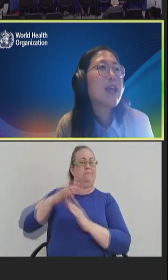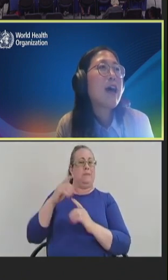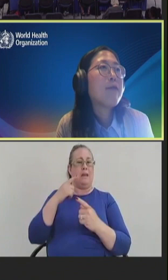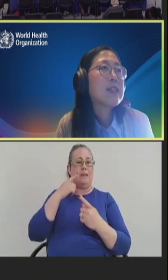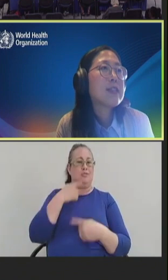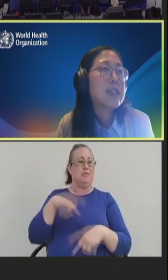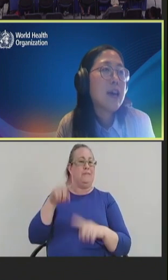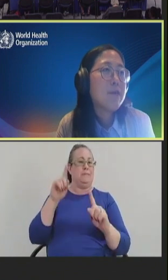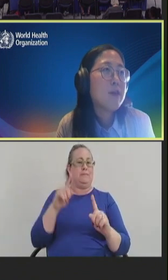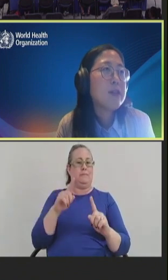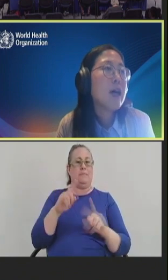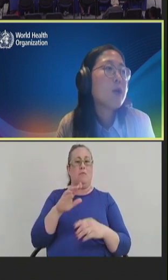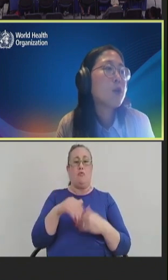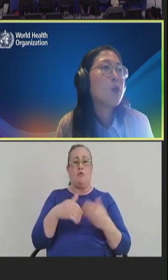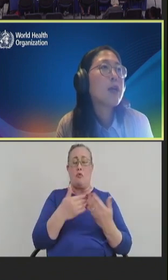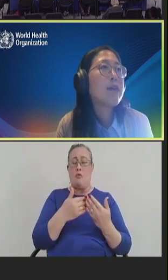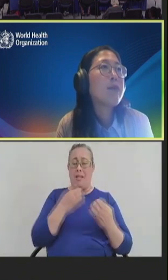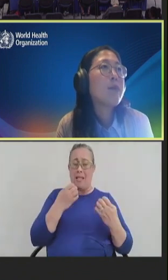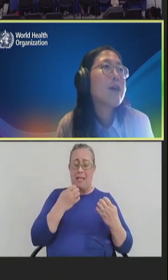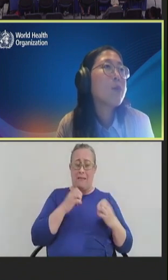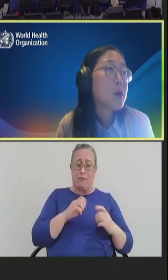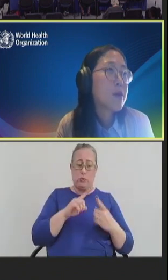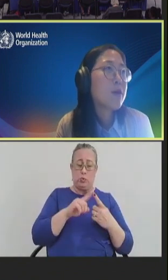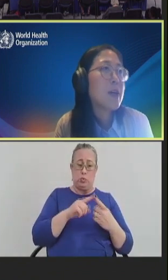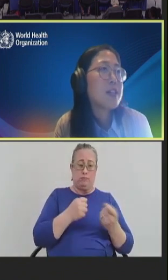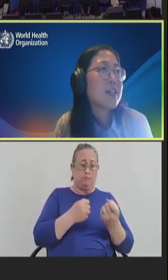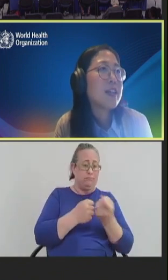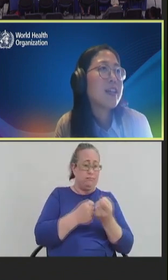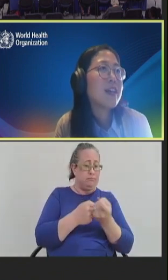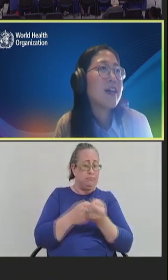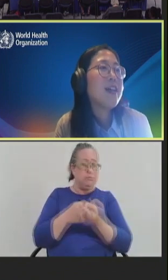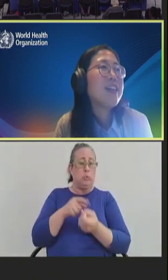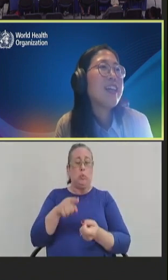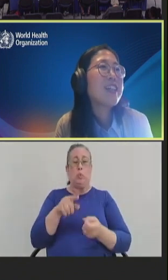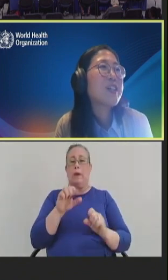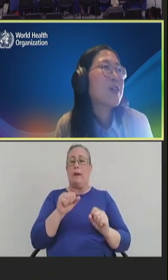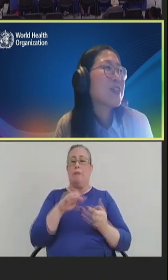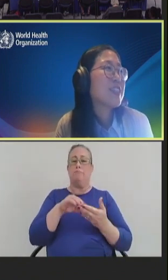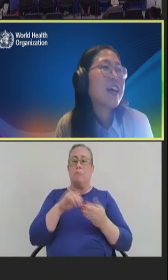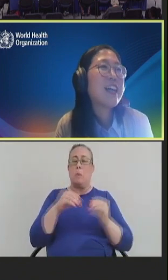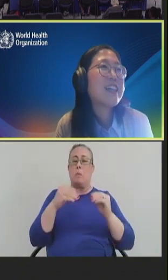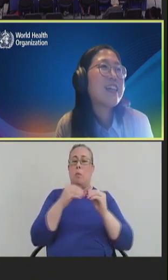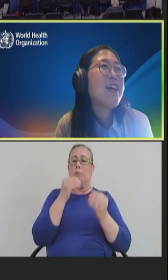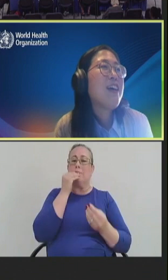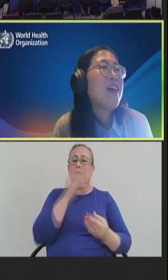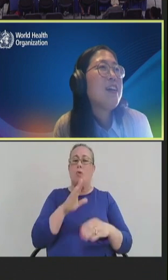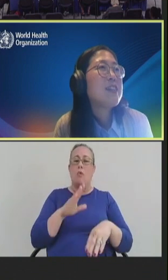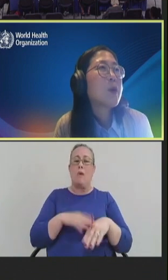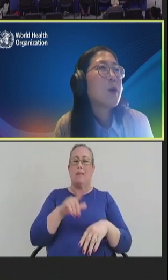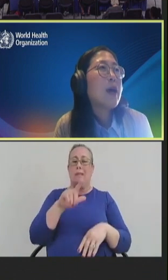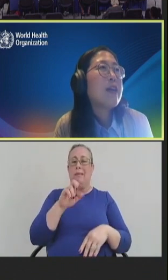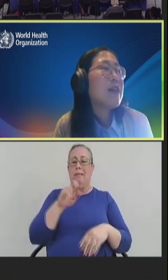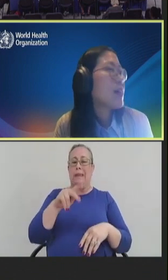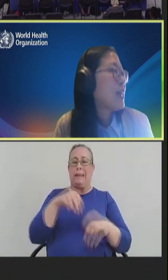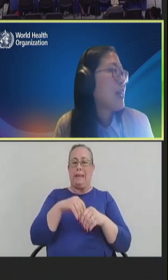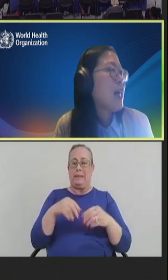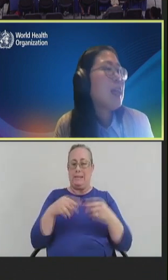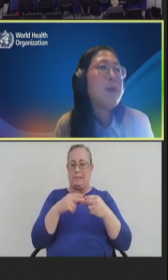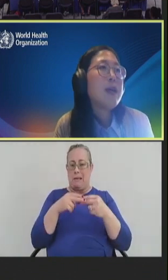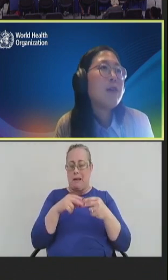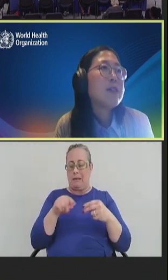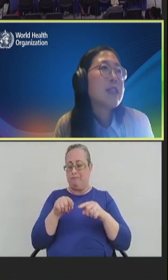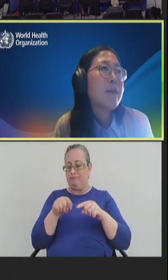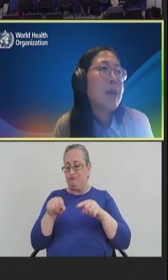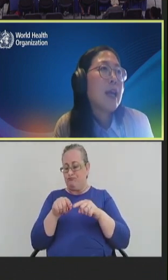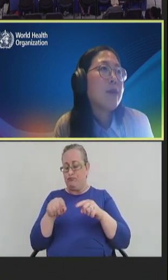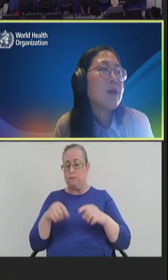materials and advocacy efforts, you can find more information in the link shared on the slide. So another key